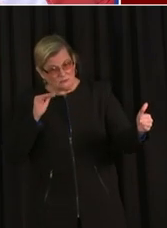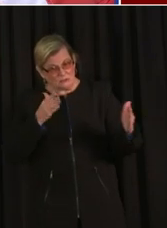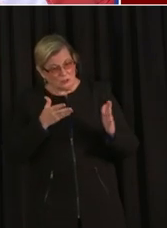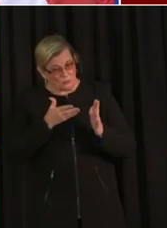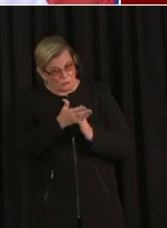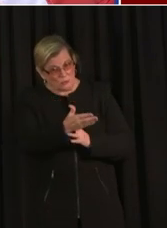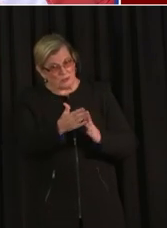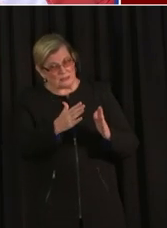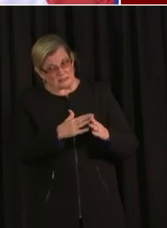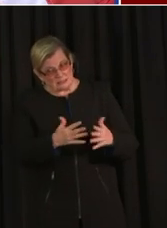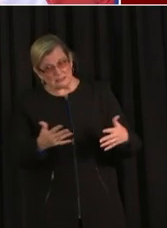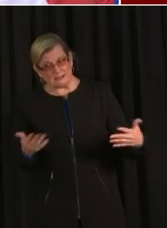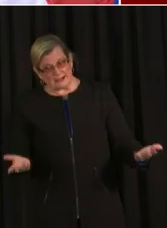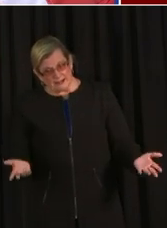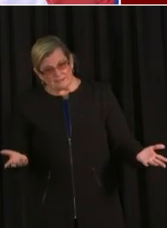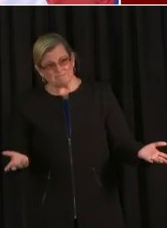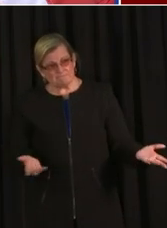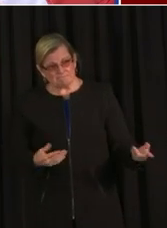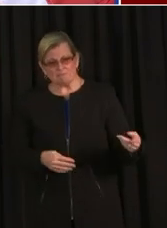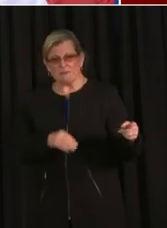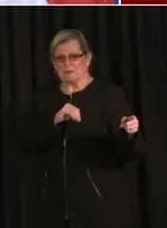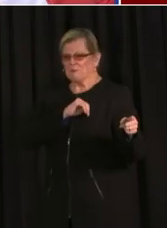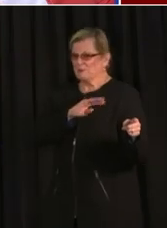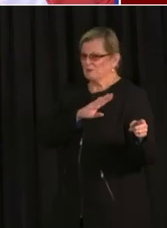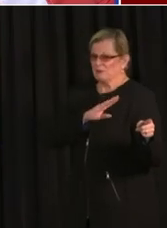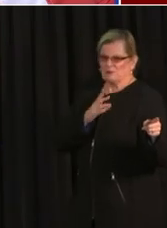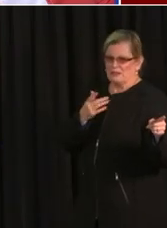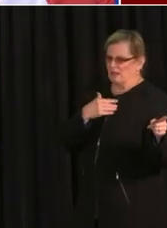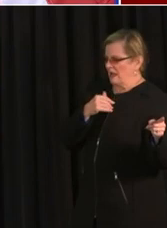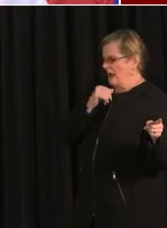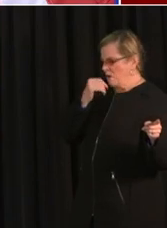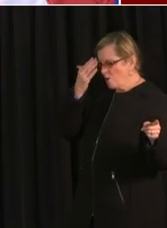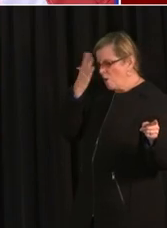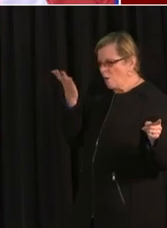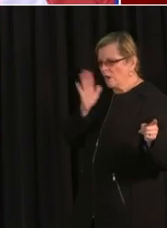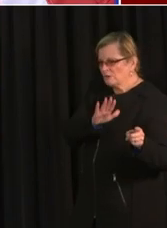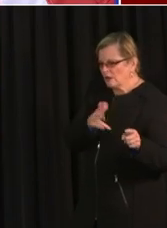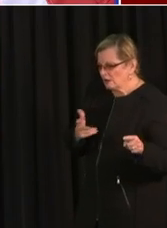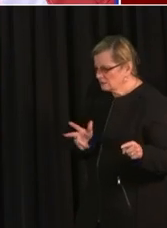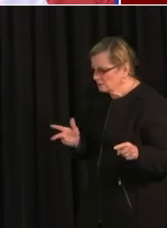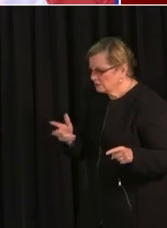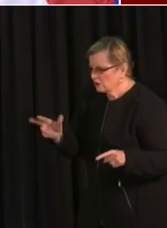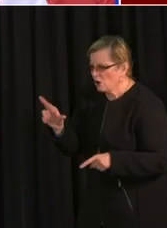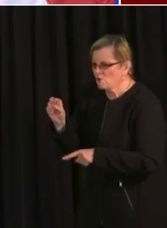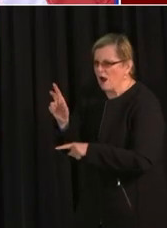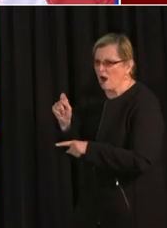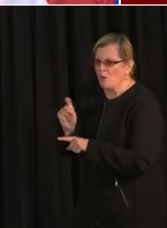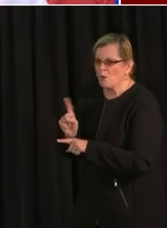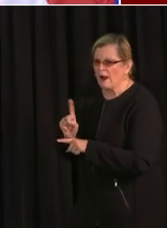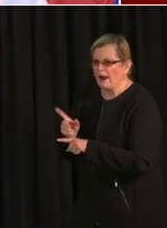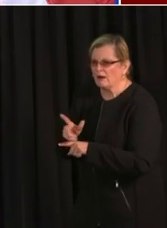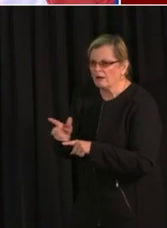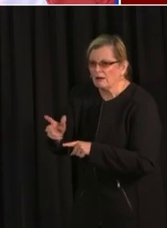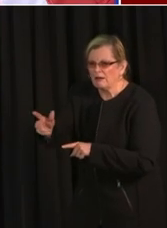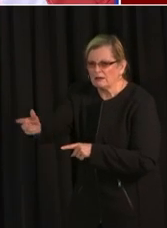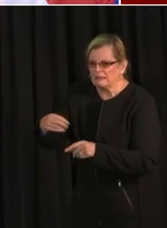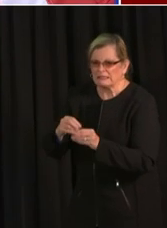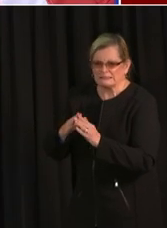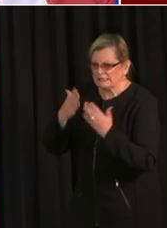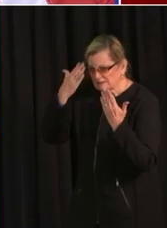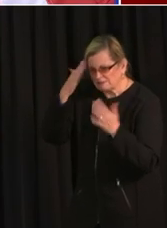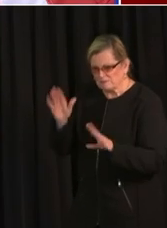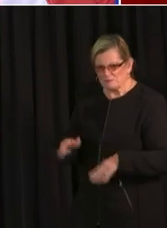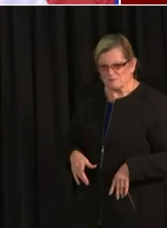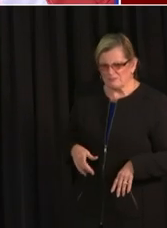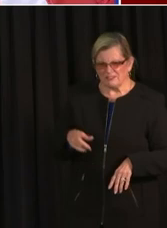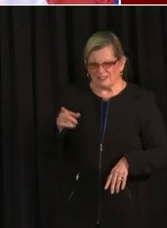A funeral procession, so I don't know the route of it. Oh, okay. But it's not like he's going to be moving around DC or something